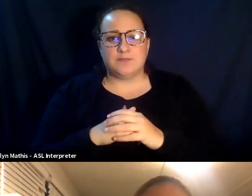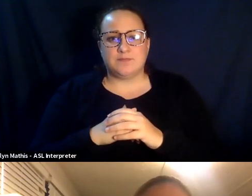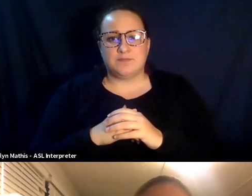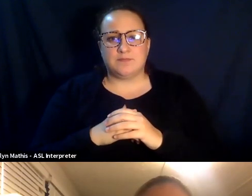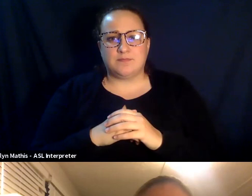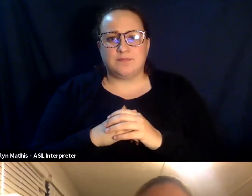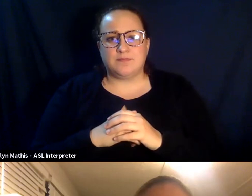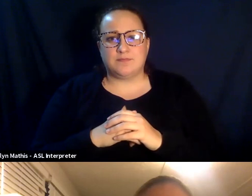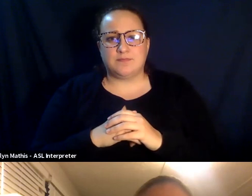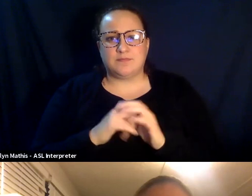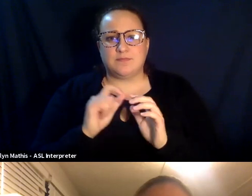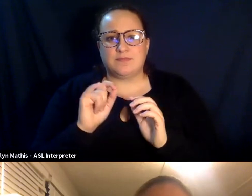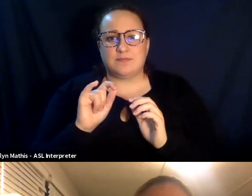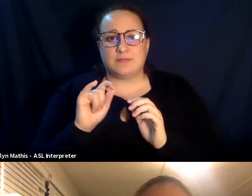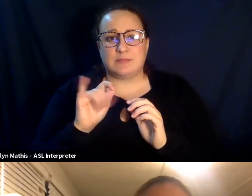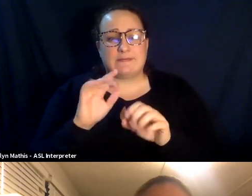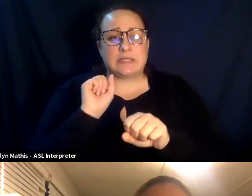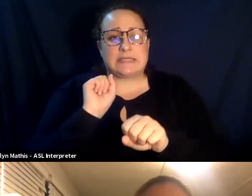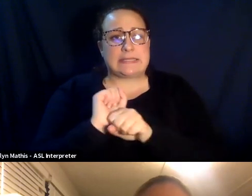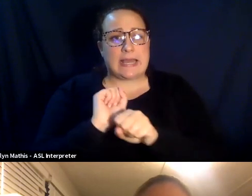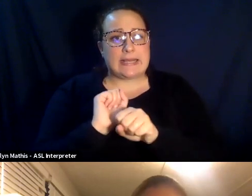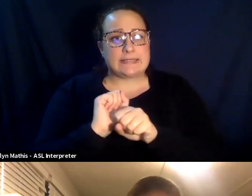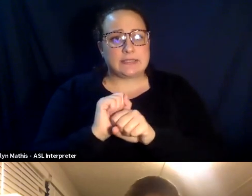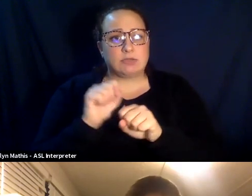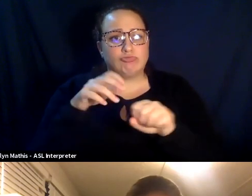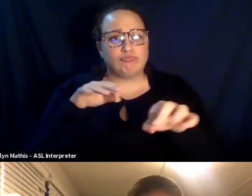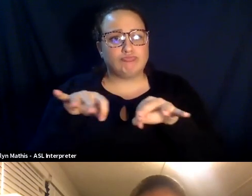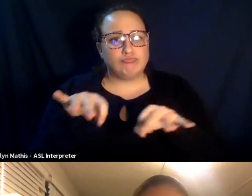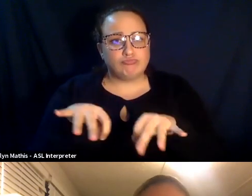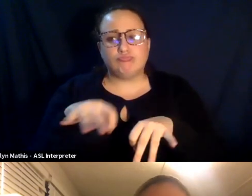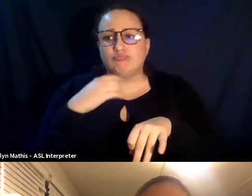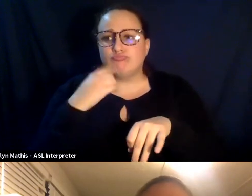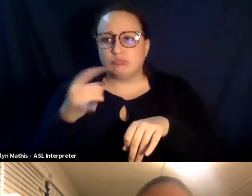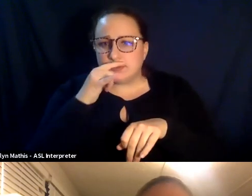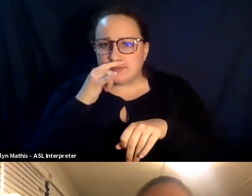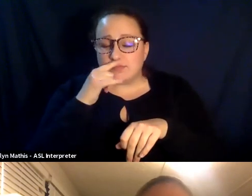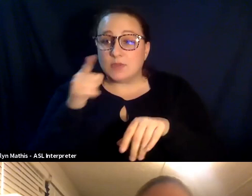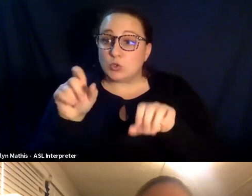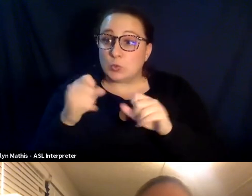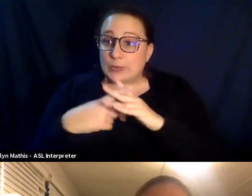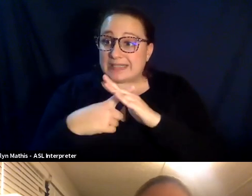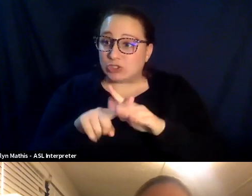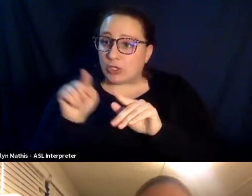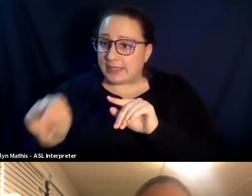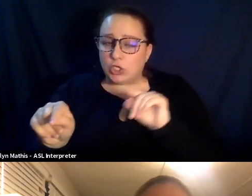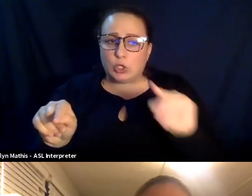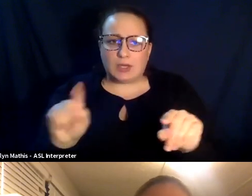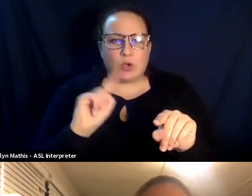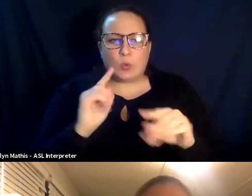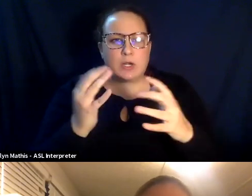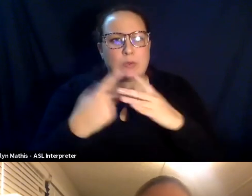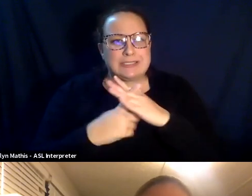if you're looking at a task, you might say to your child about the task, you might just say, well, you could get started here or here. Where do you want to get